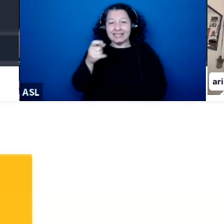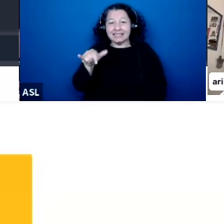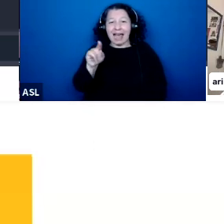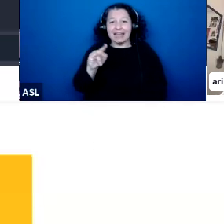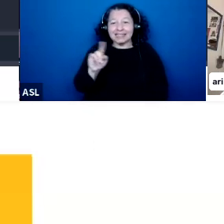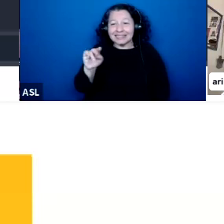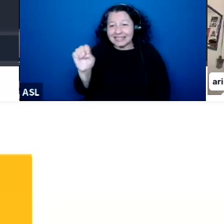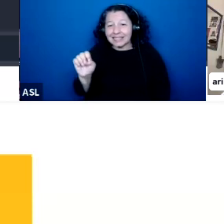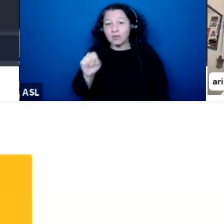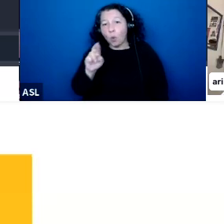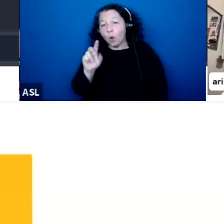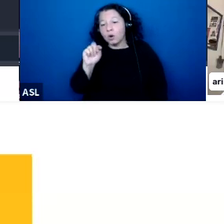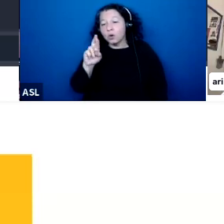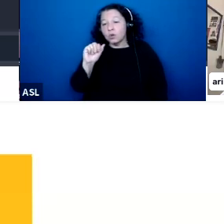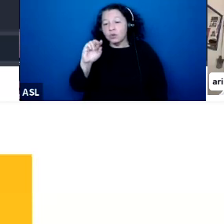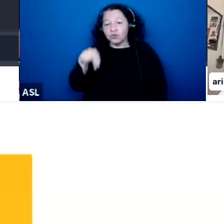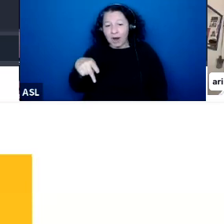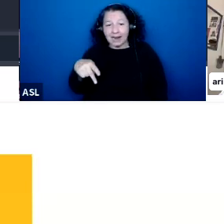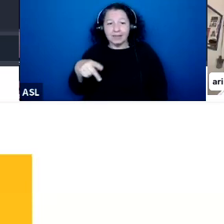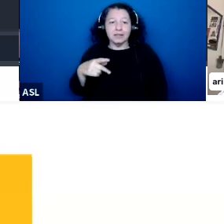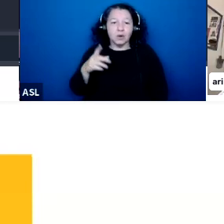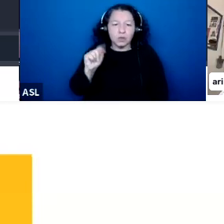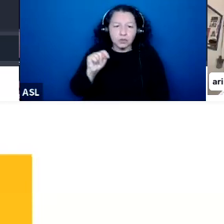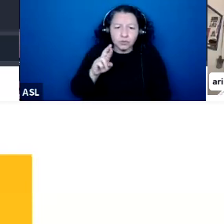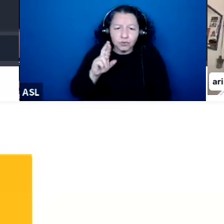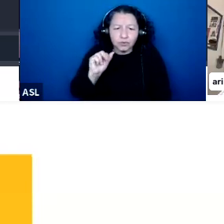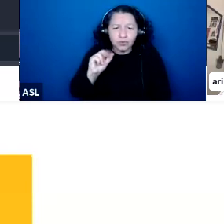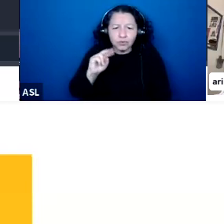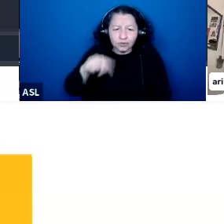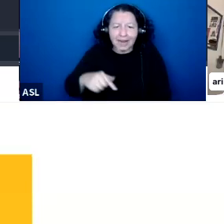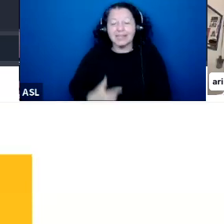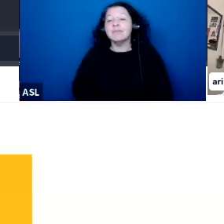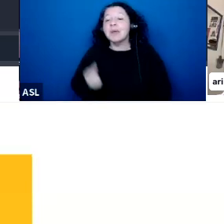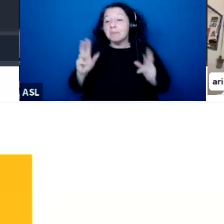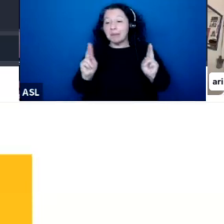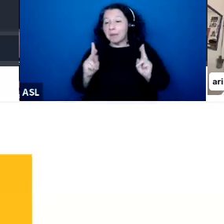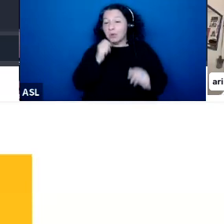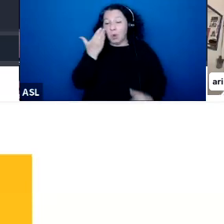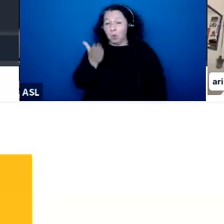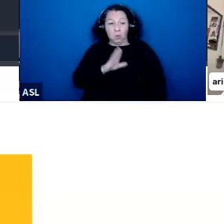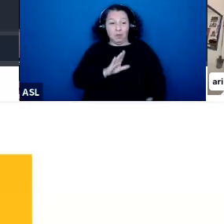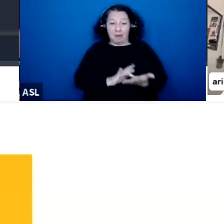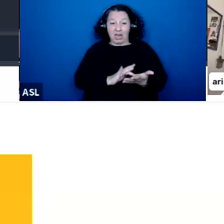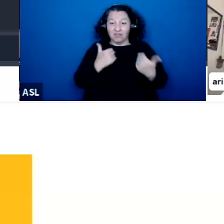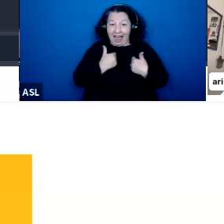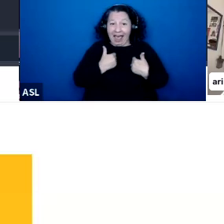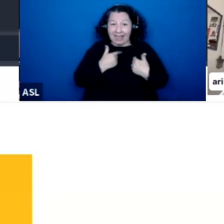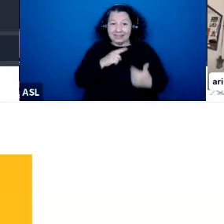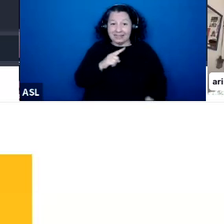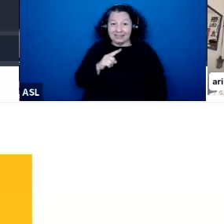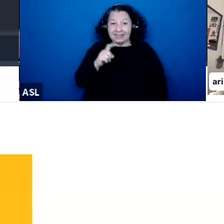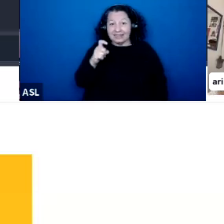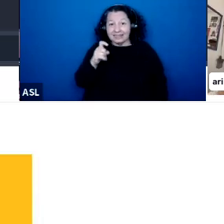tranq. And also, a lot of people might not know that their drugs right now have xylazine in